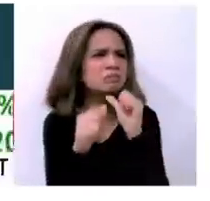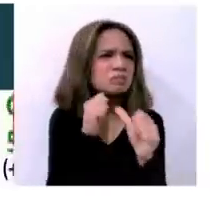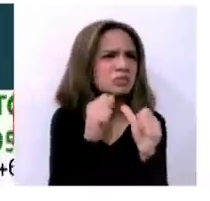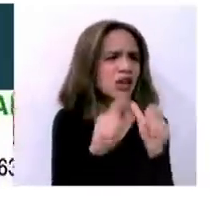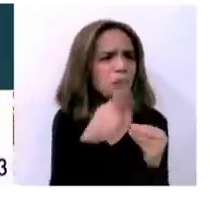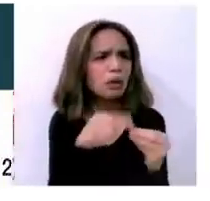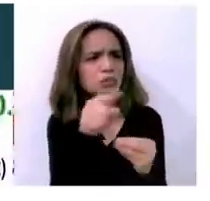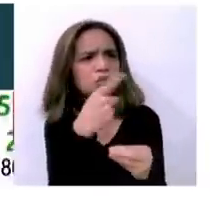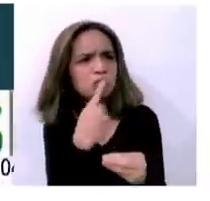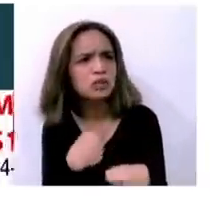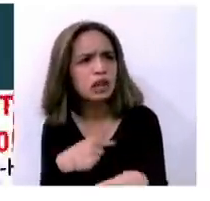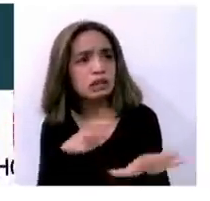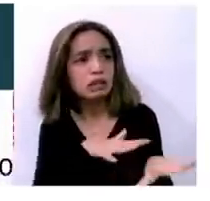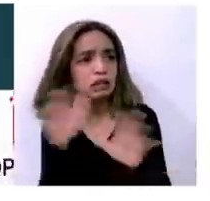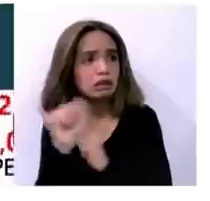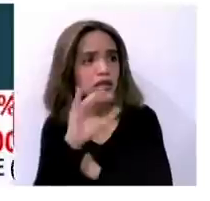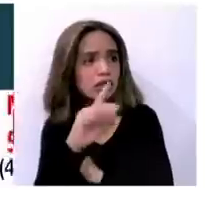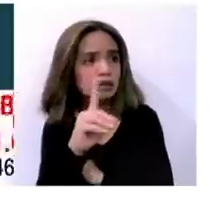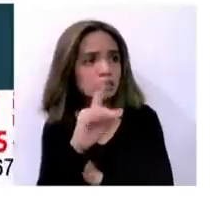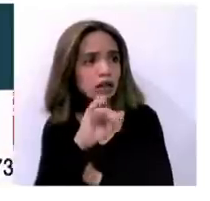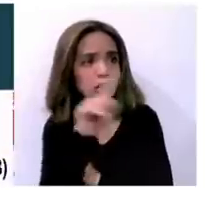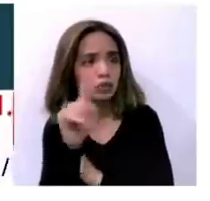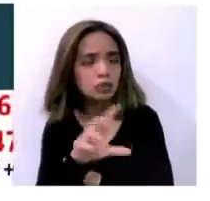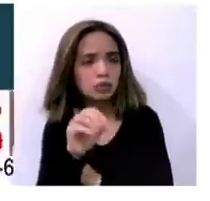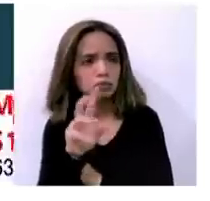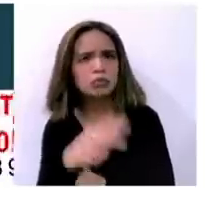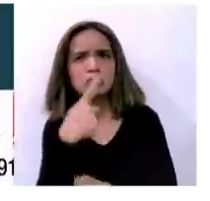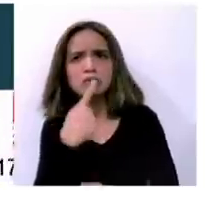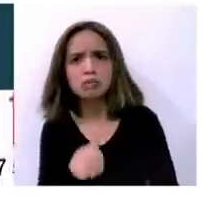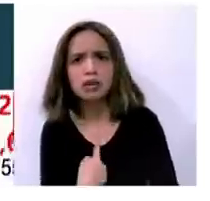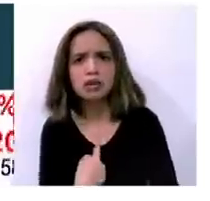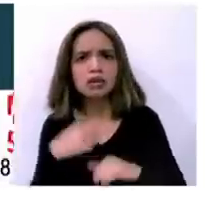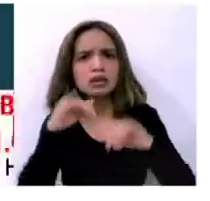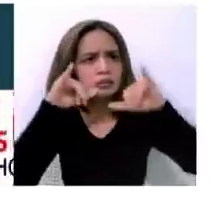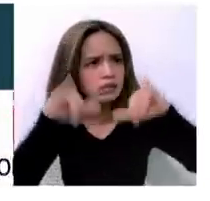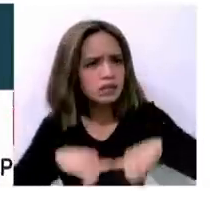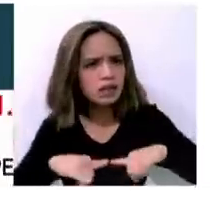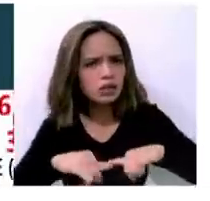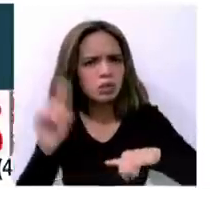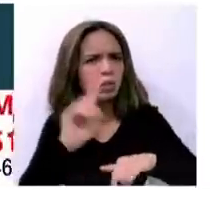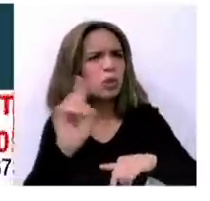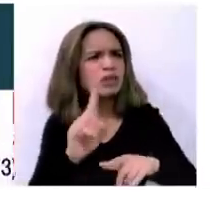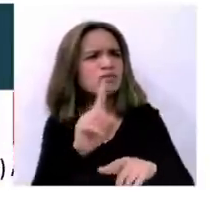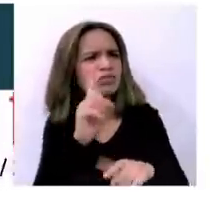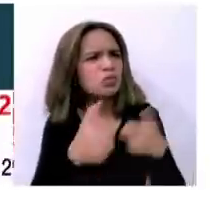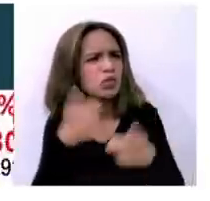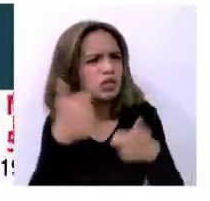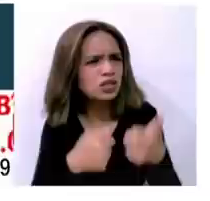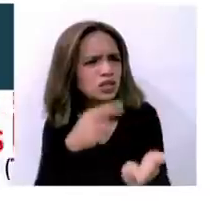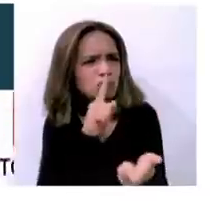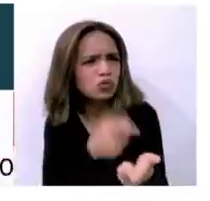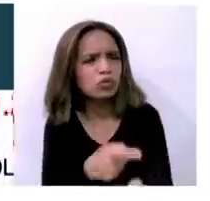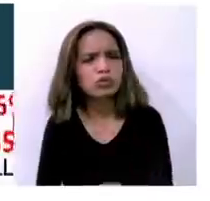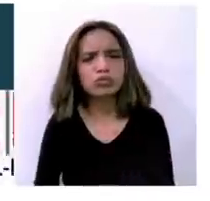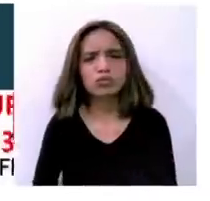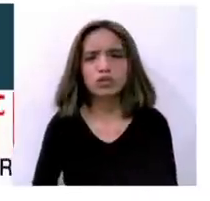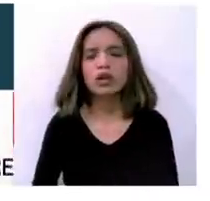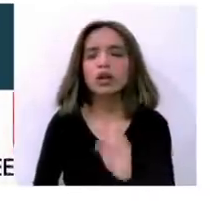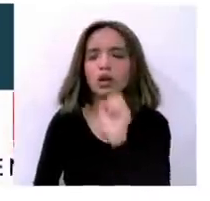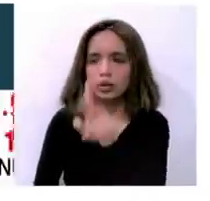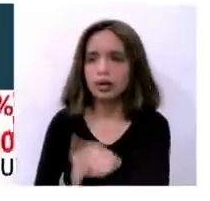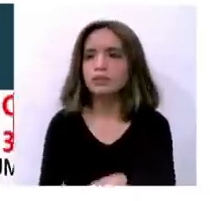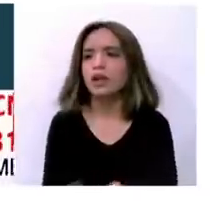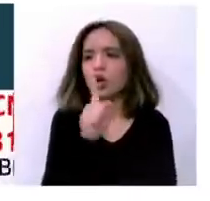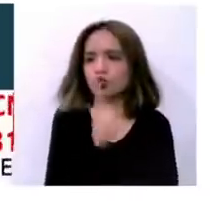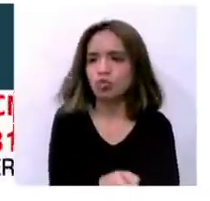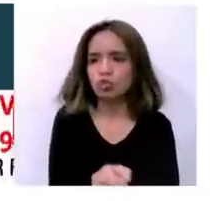Dizon is leaving. In fact, they're saying he's staying put. What is the truth? We fully